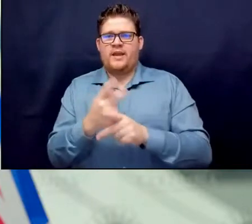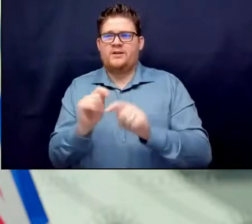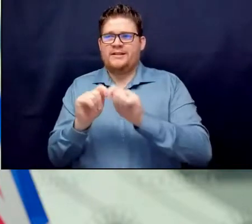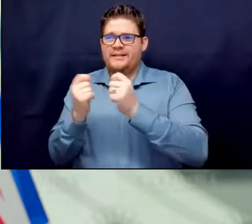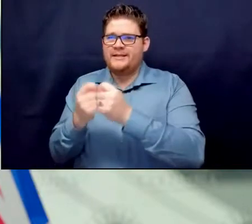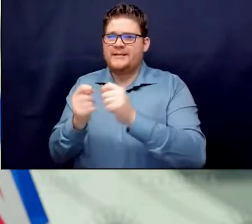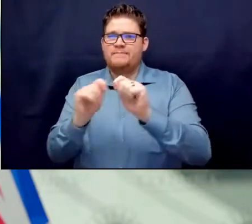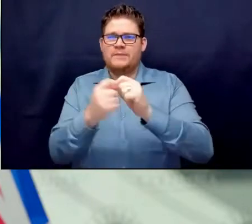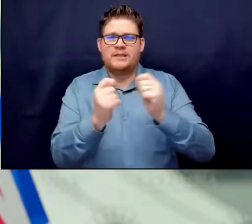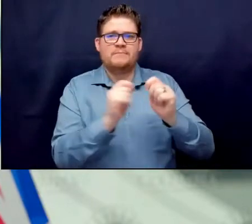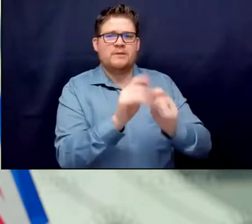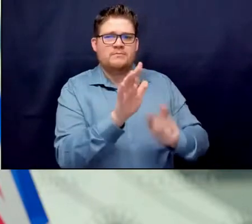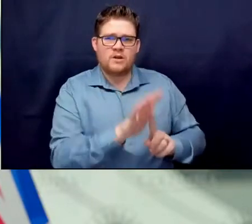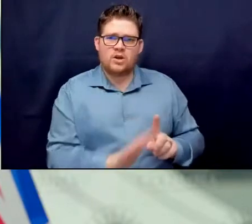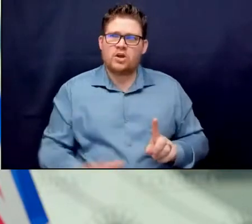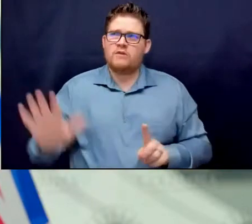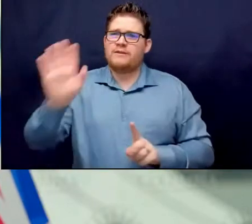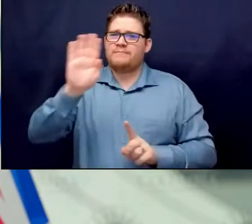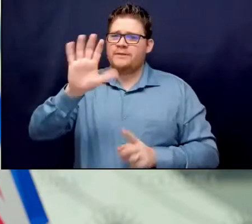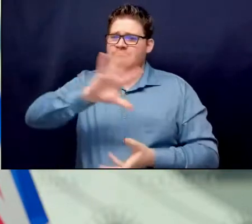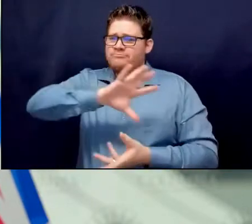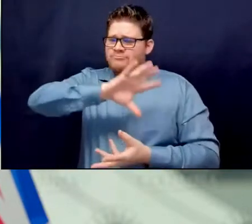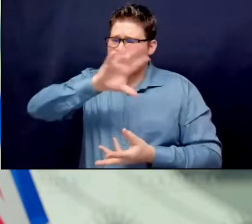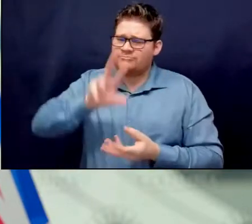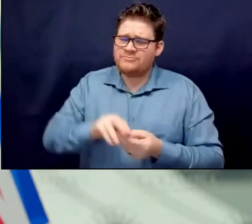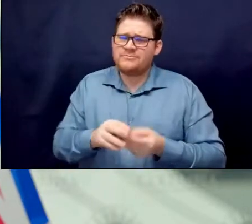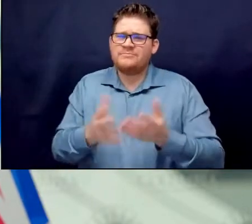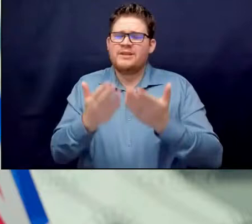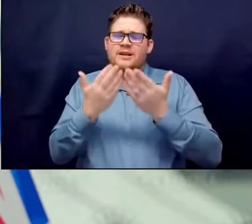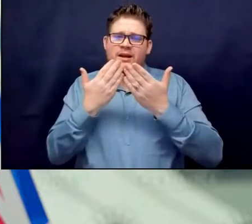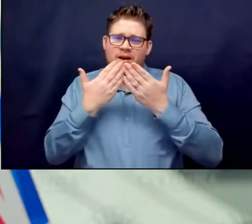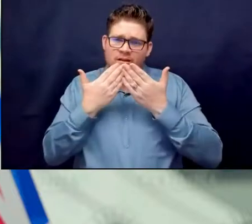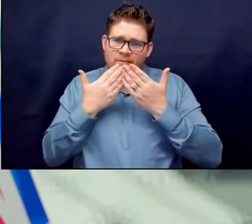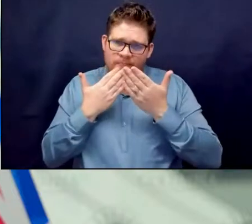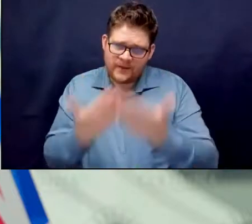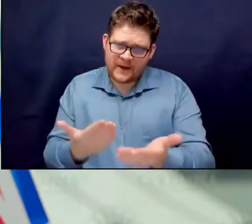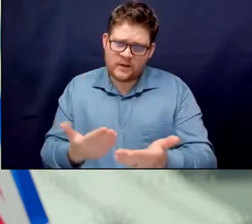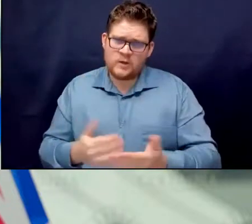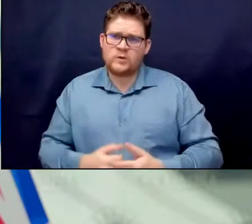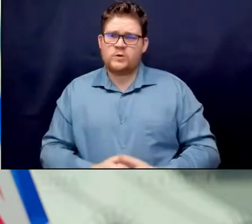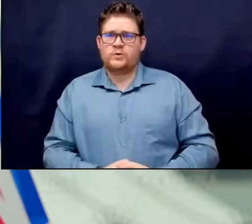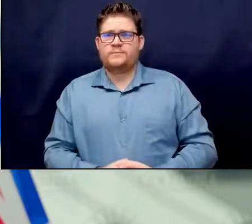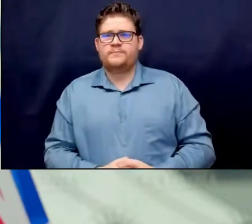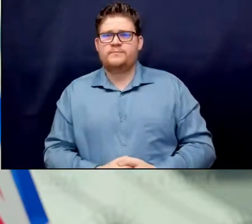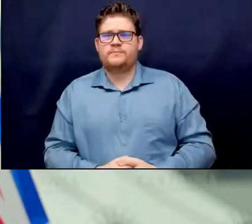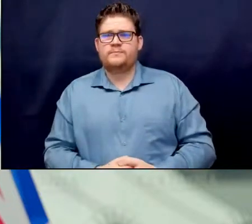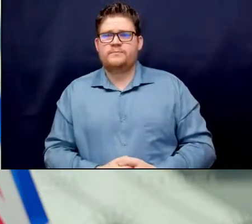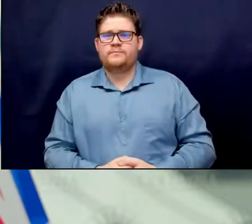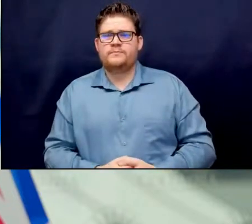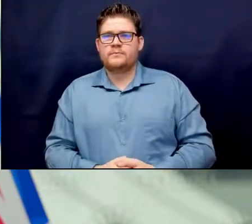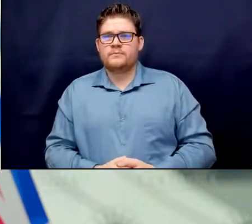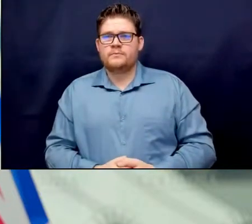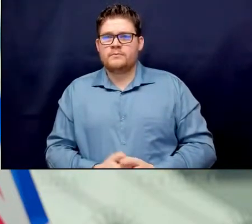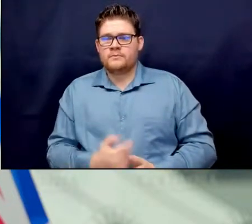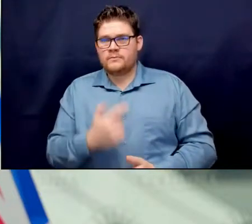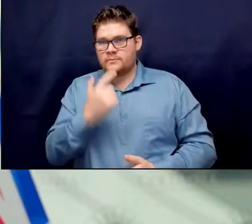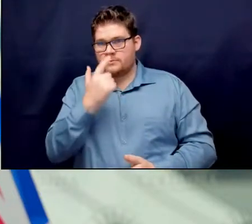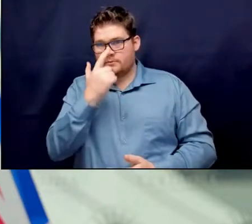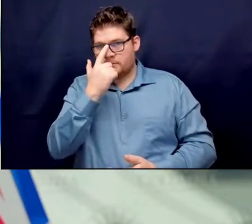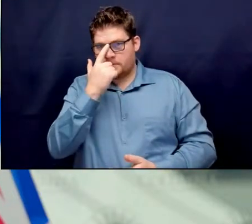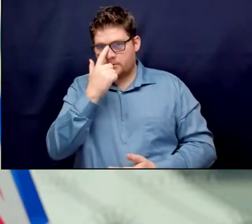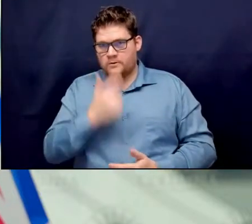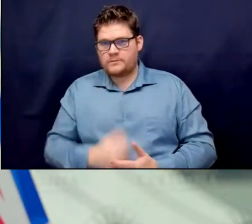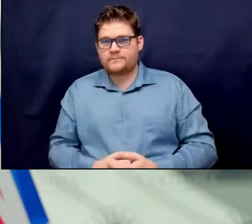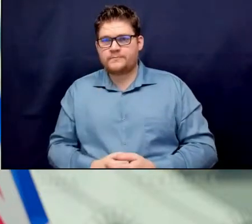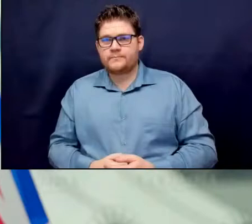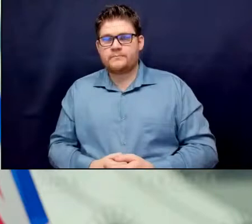for those efforts. And that brings us, I think, to the fourth thing we know, that the greatest asset in our battle against COVID-19 has